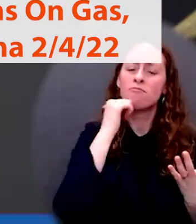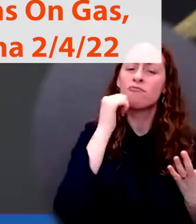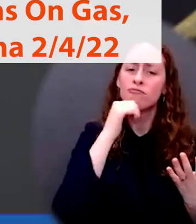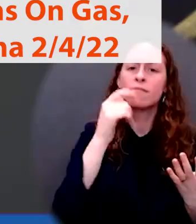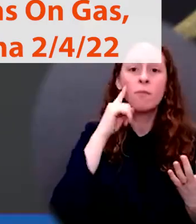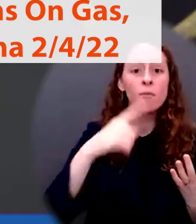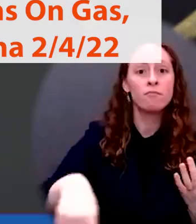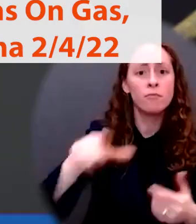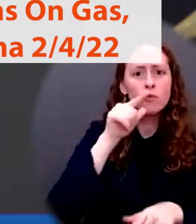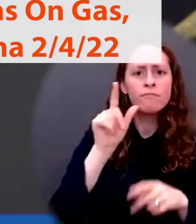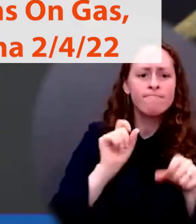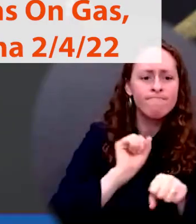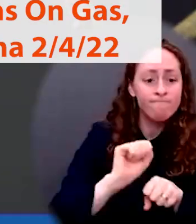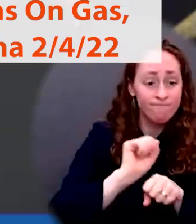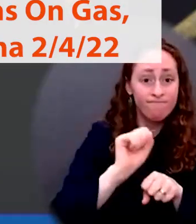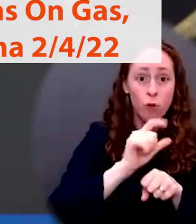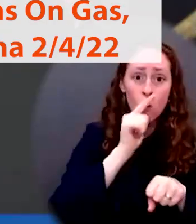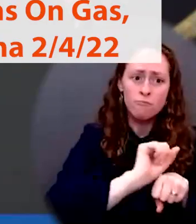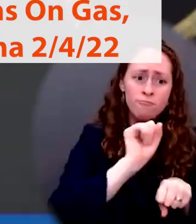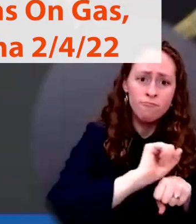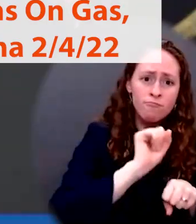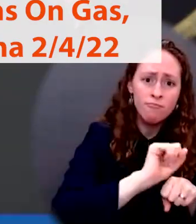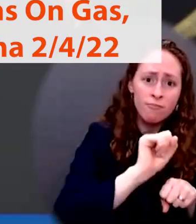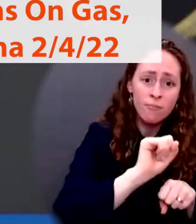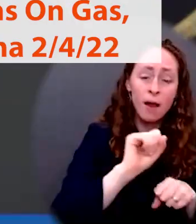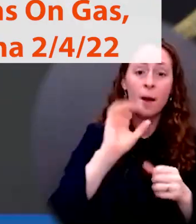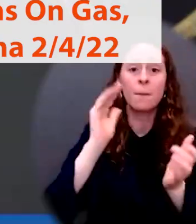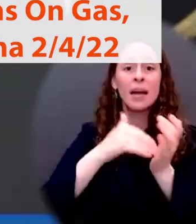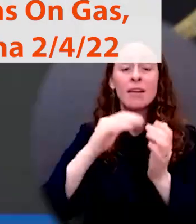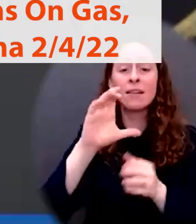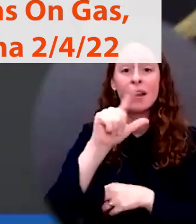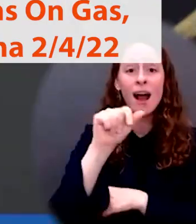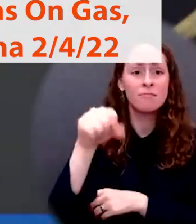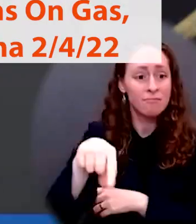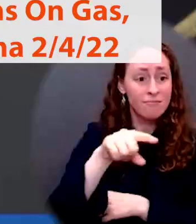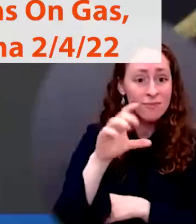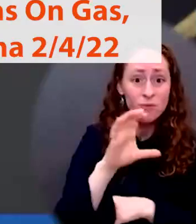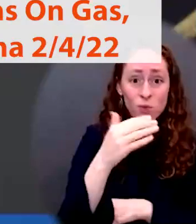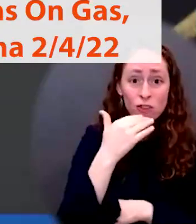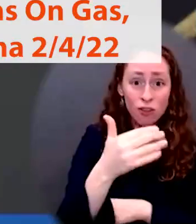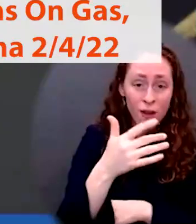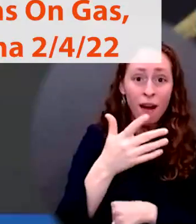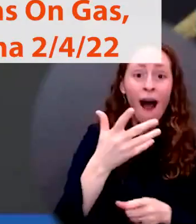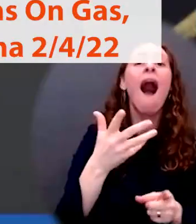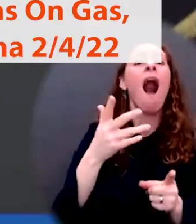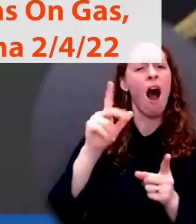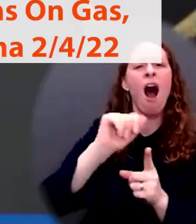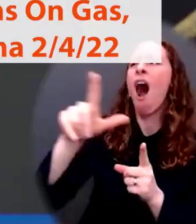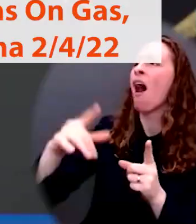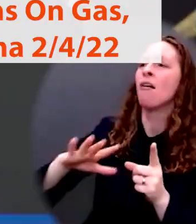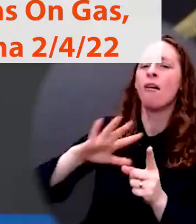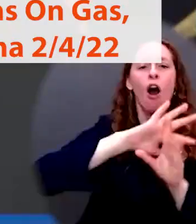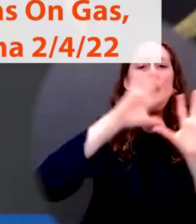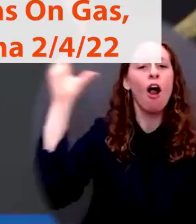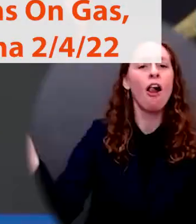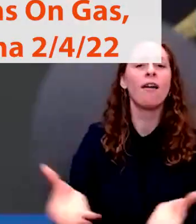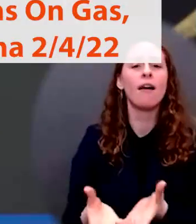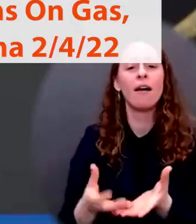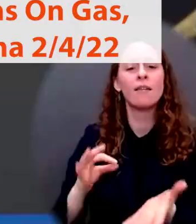When the working class does well, everybody does well. Everything is better for the wealthy, the super wealthy, and the slightly